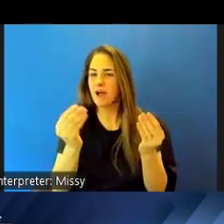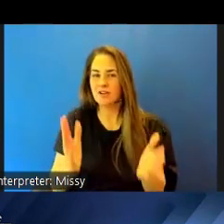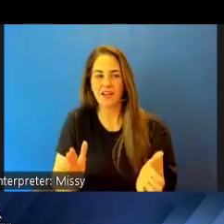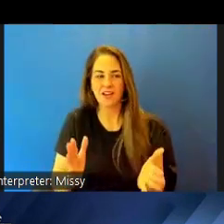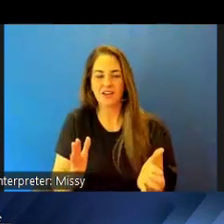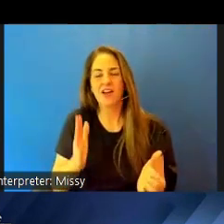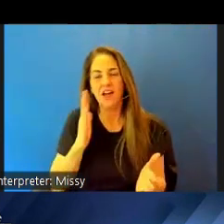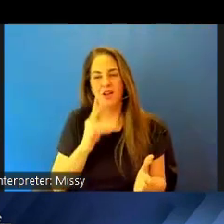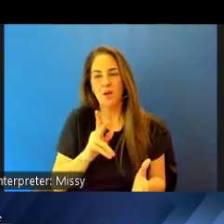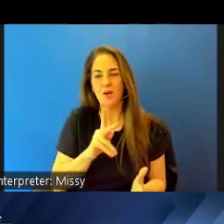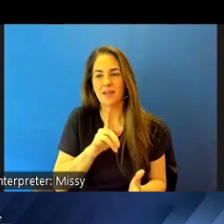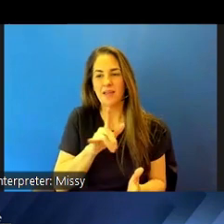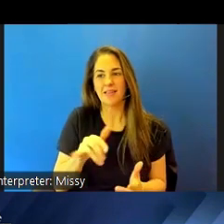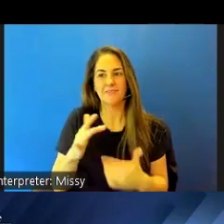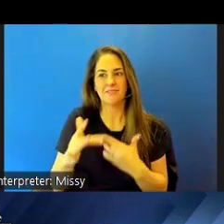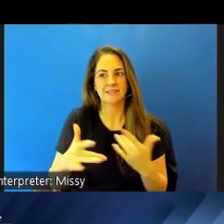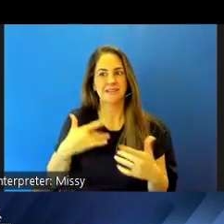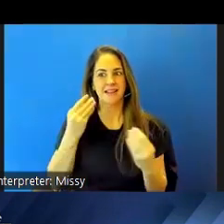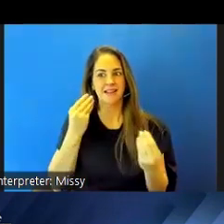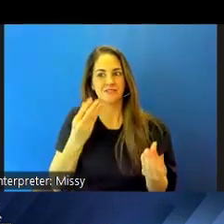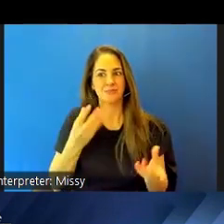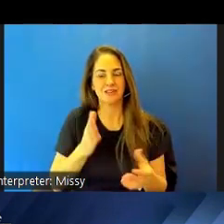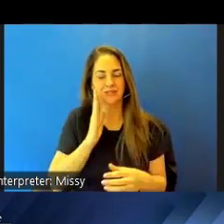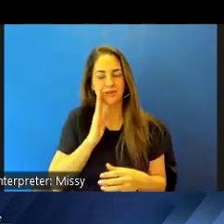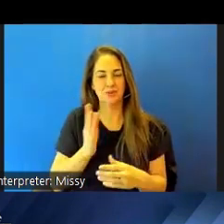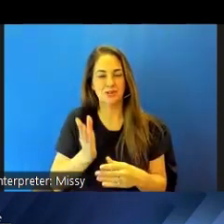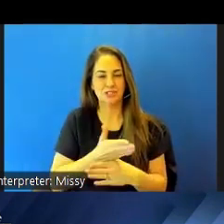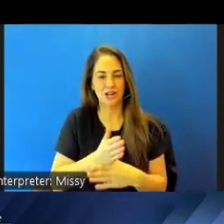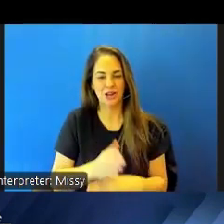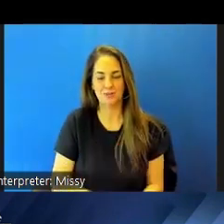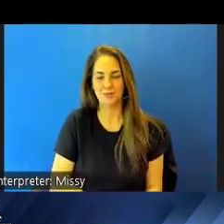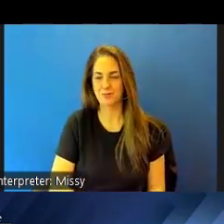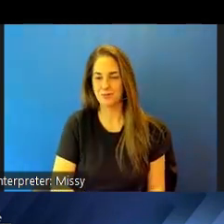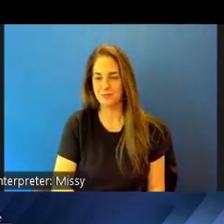know Kelly's got some exciting information to share as well.